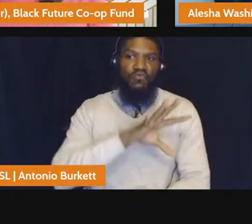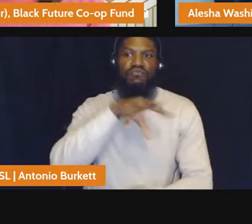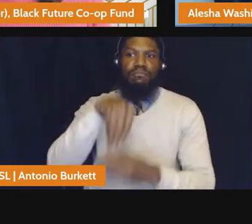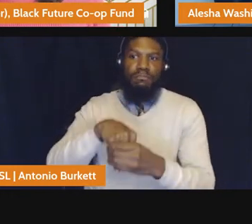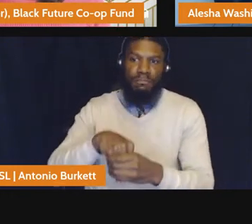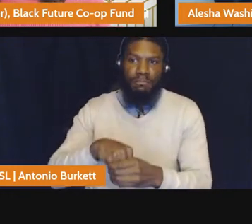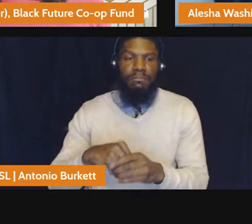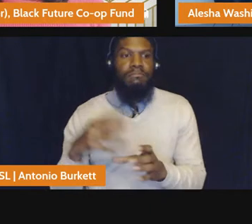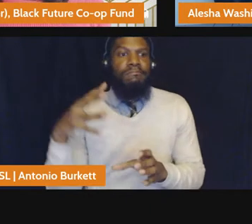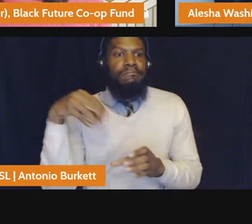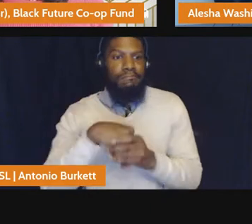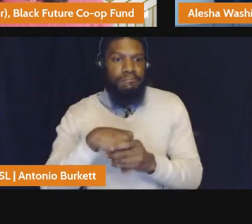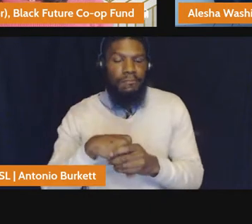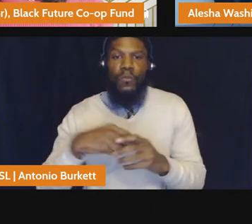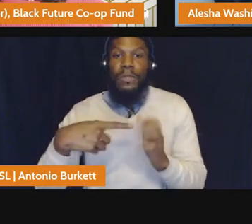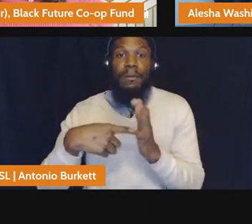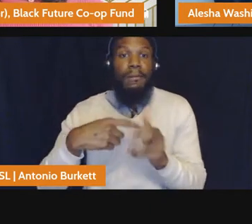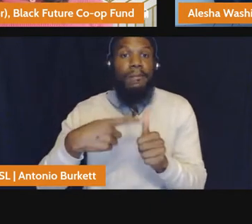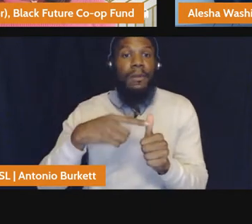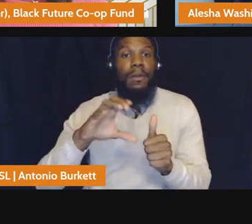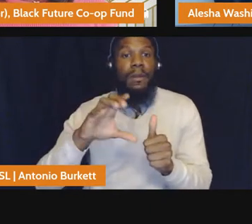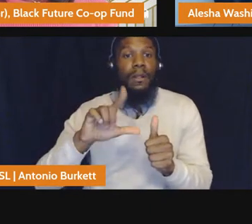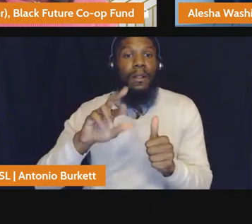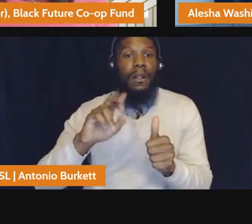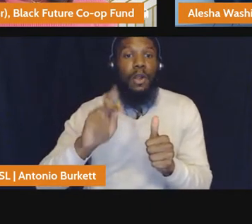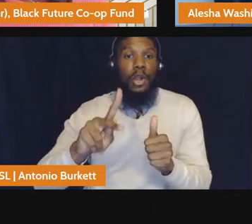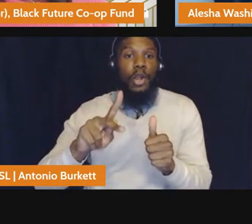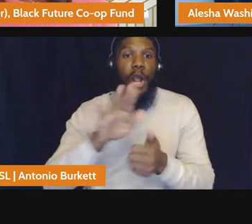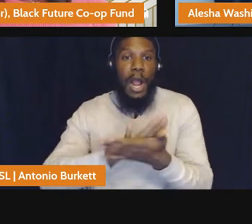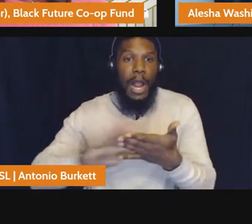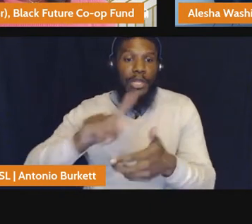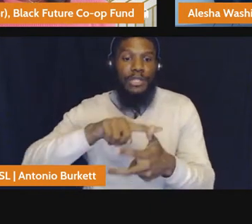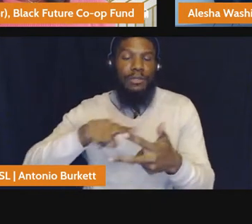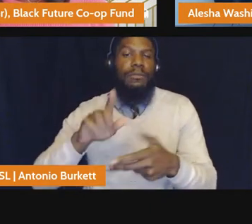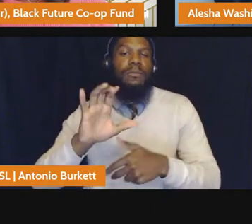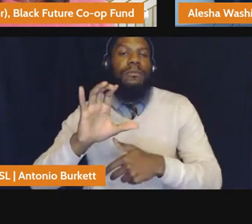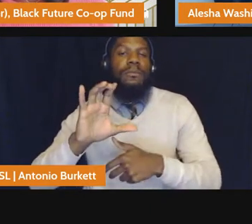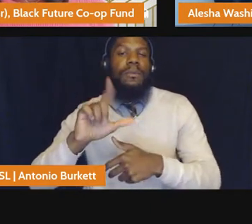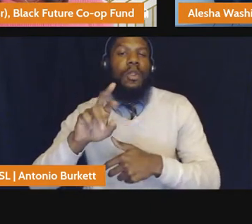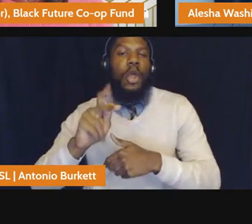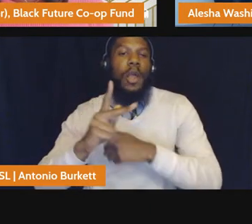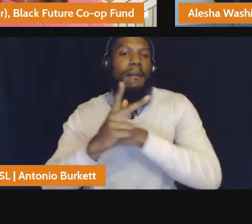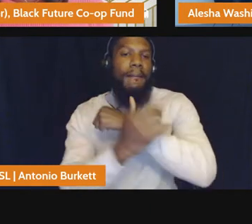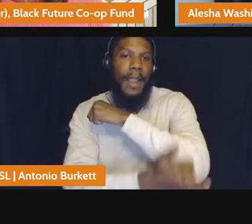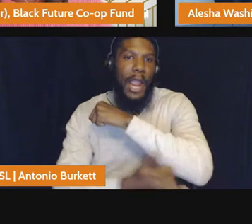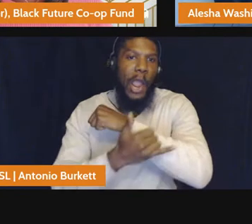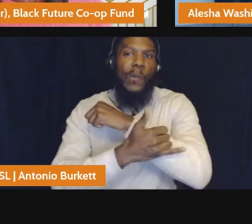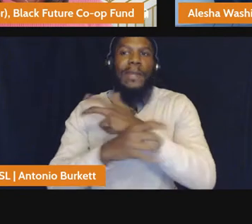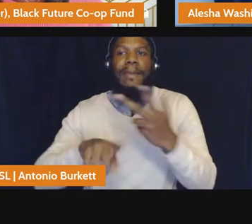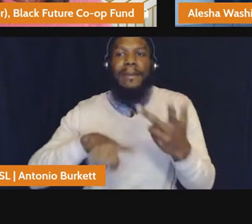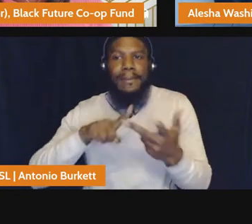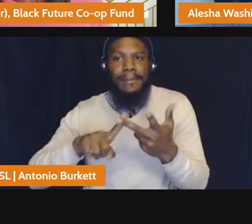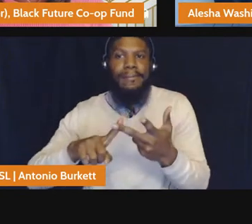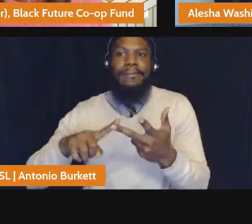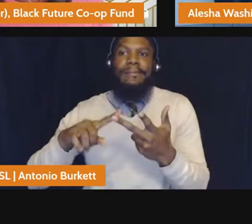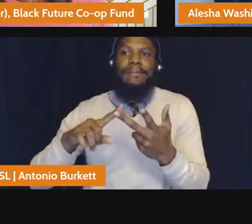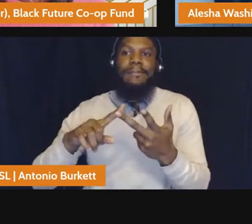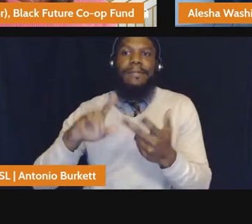were at Clark College, that were at Clark County, that were at the city, that